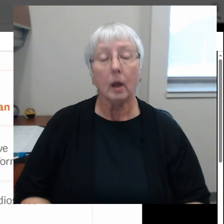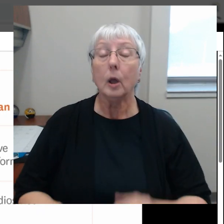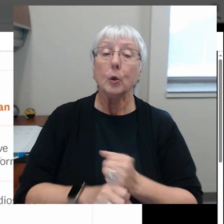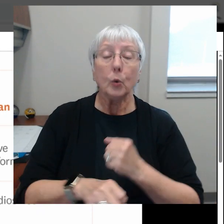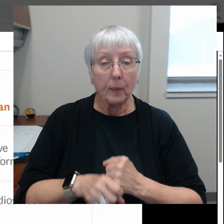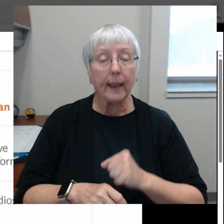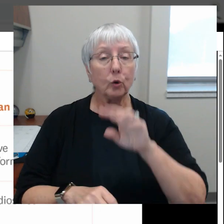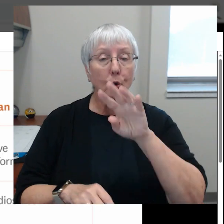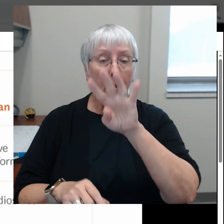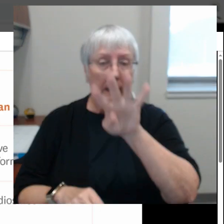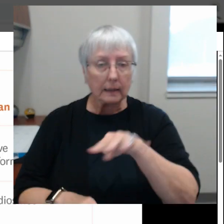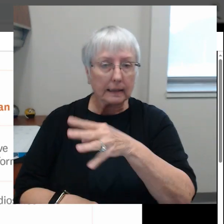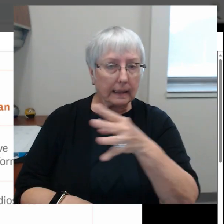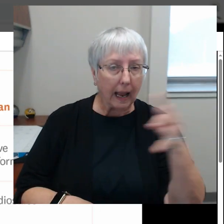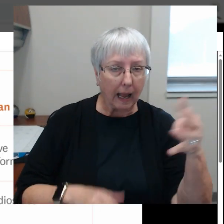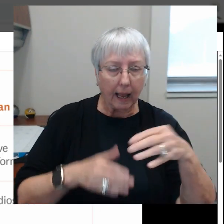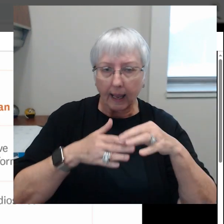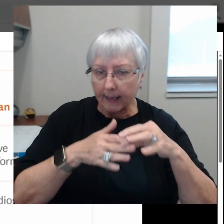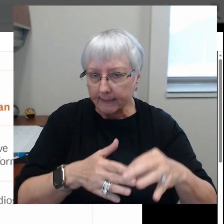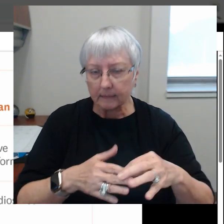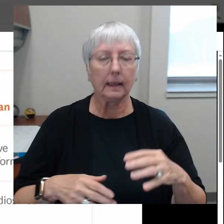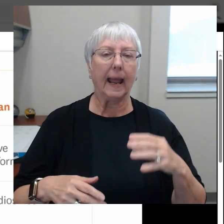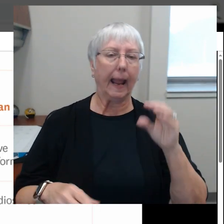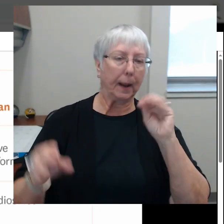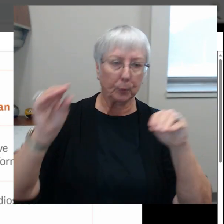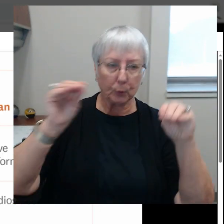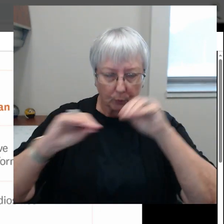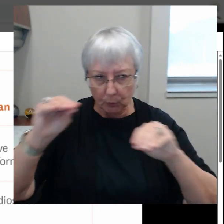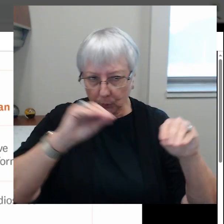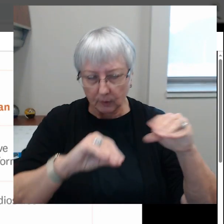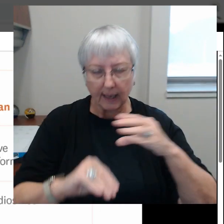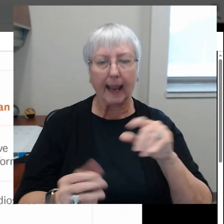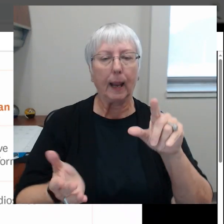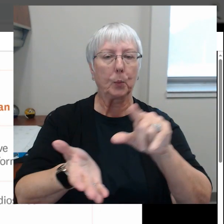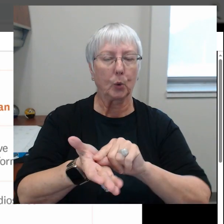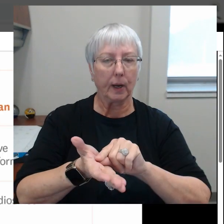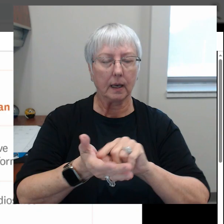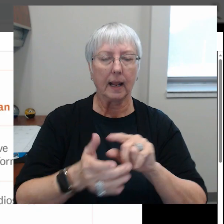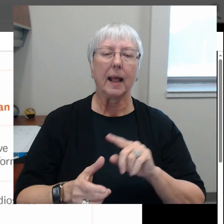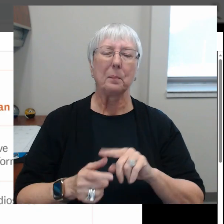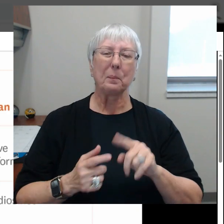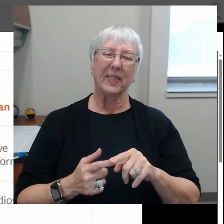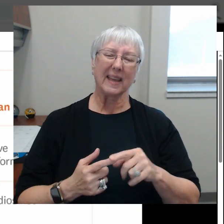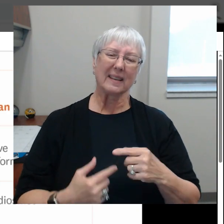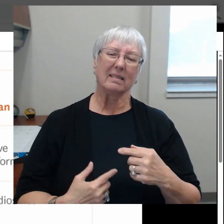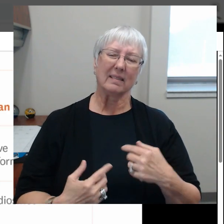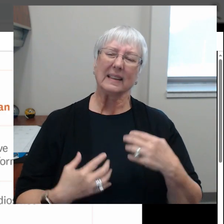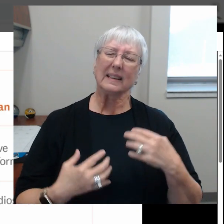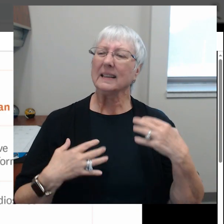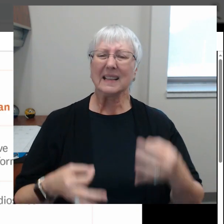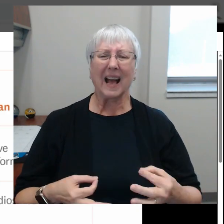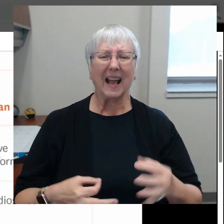exploring variations, and printing them out. But then he or she decides the middle looks empty